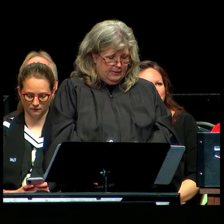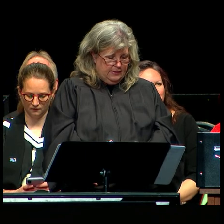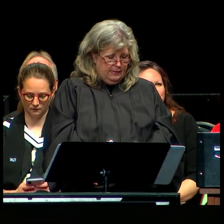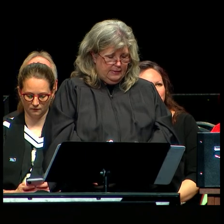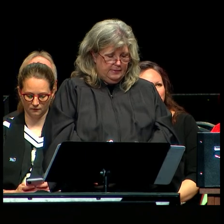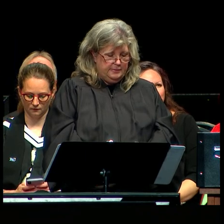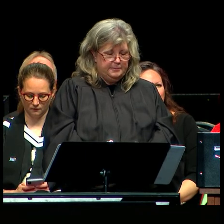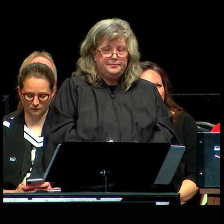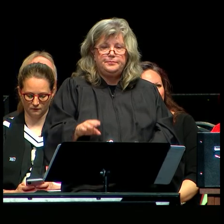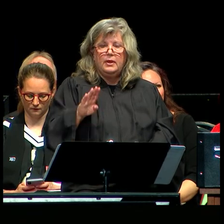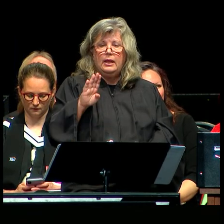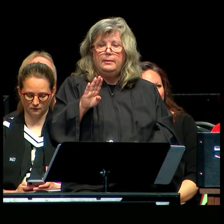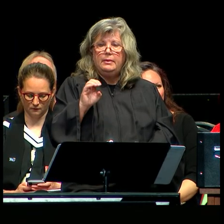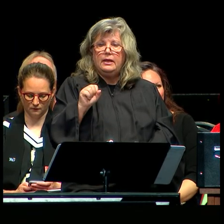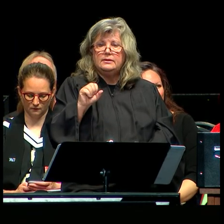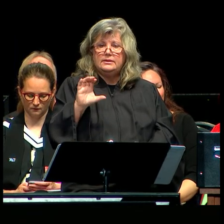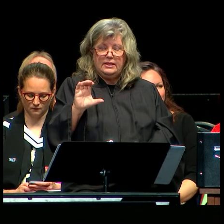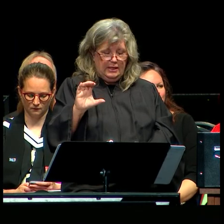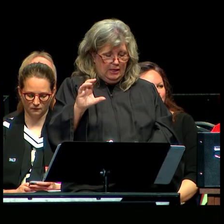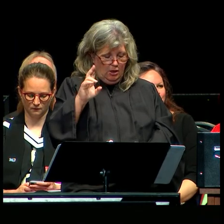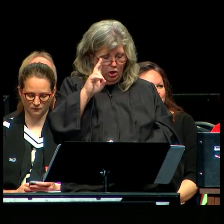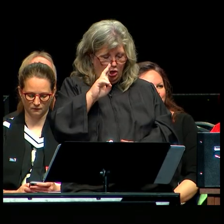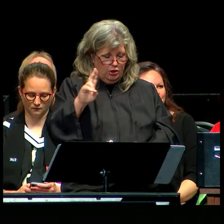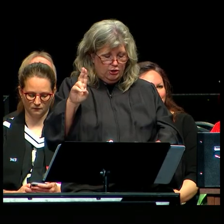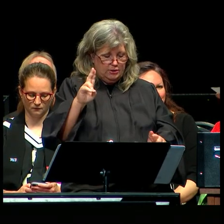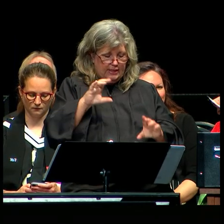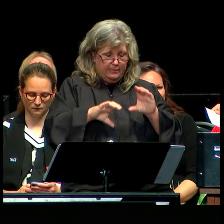Bachelor of Science, Honors in Chemistry.